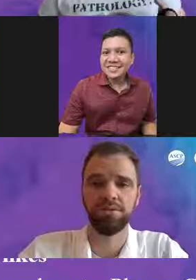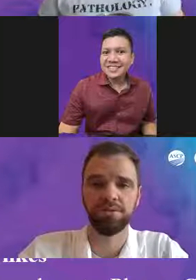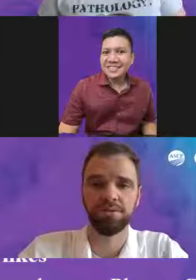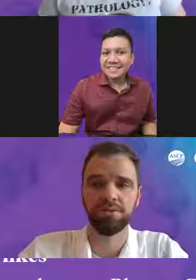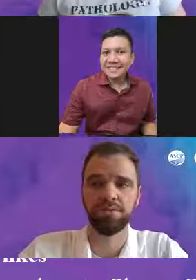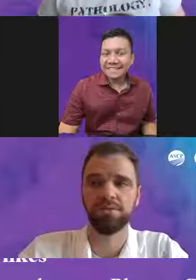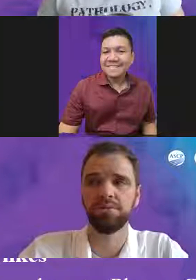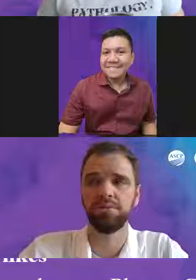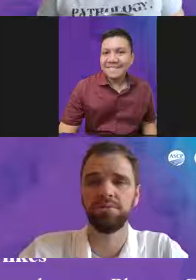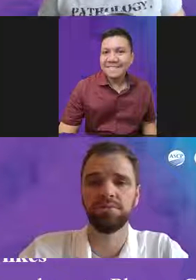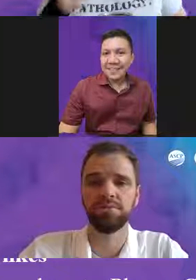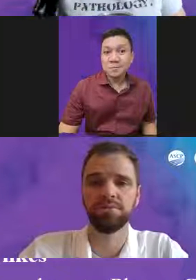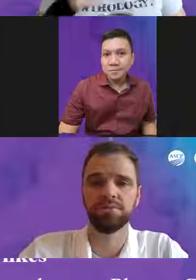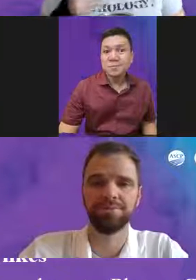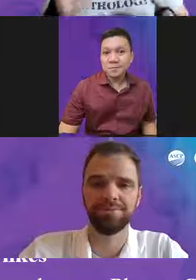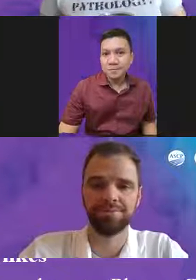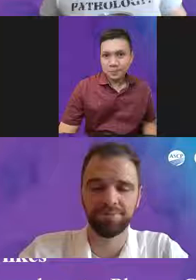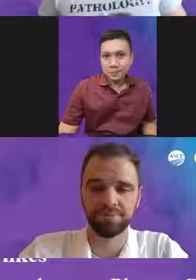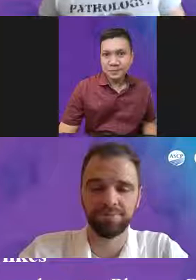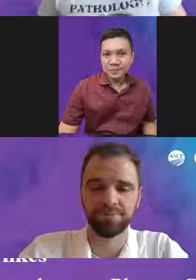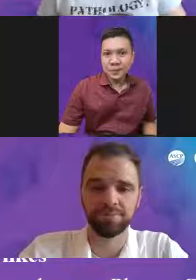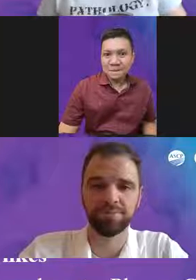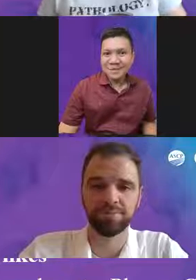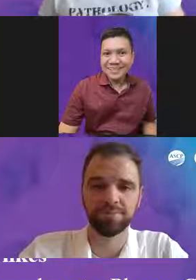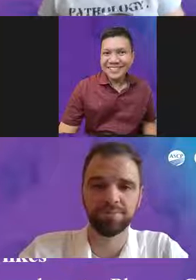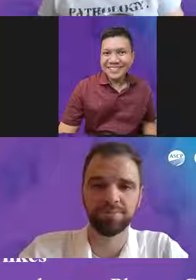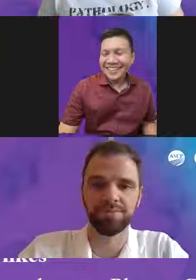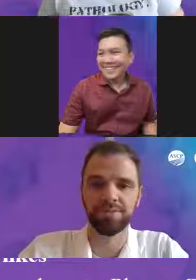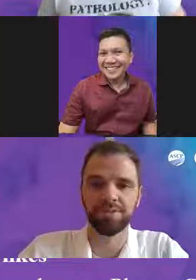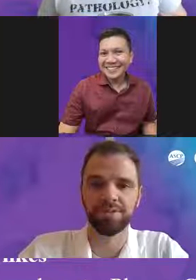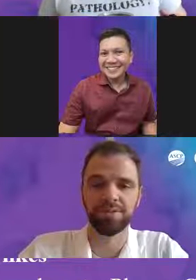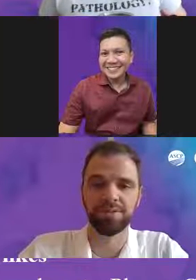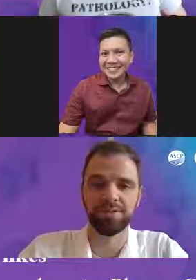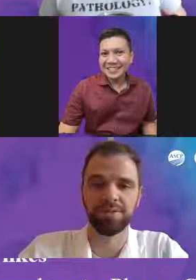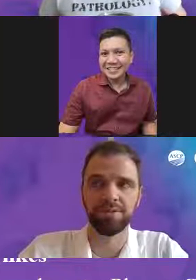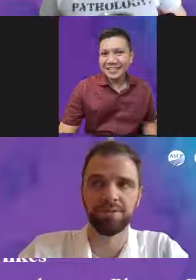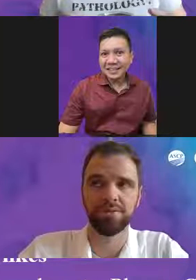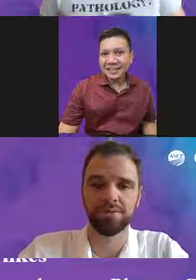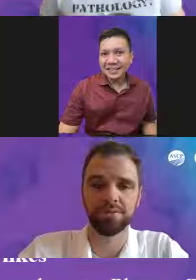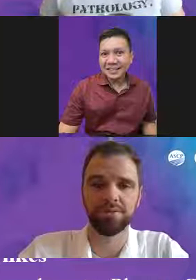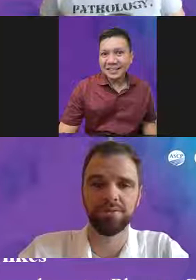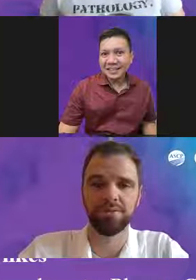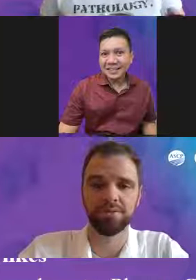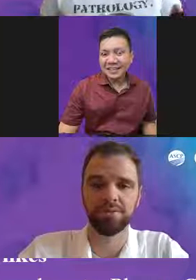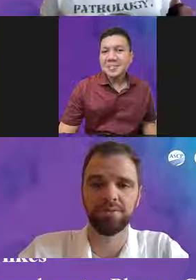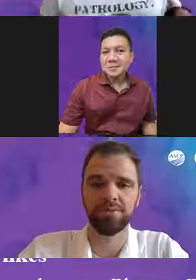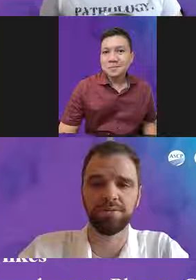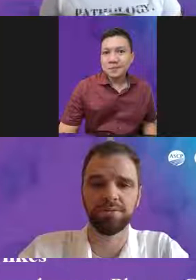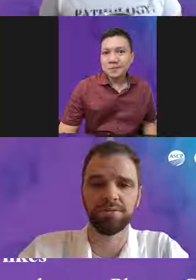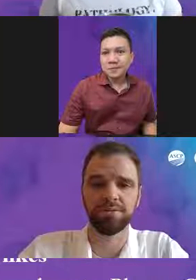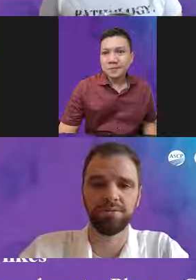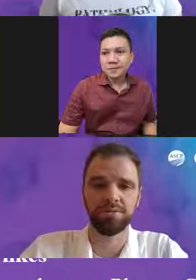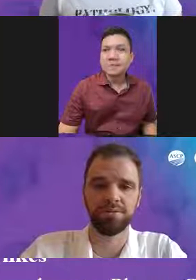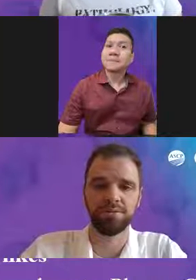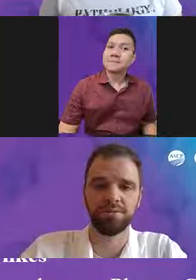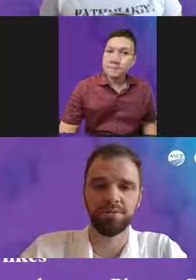not in hematology, not because you're in hematology, and it doesn't mean that you have to